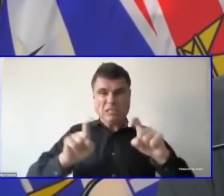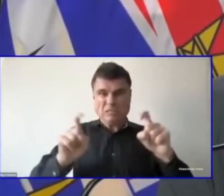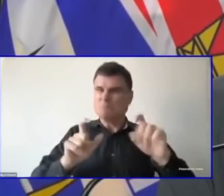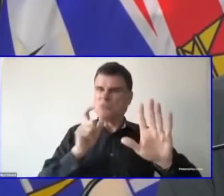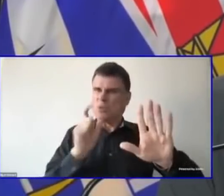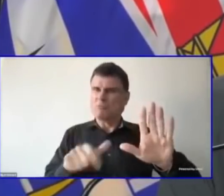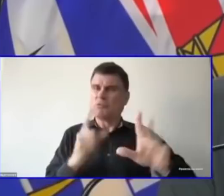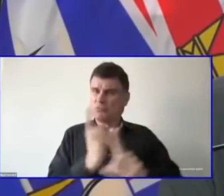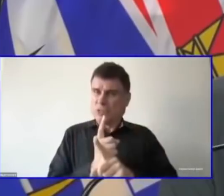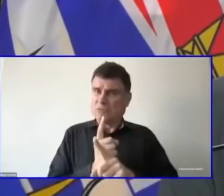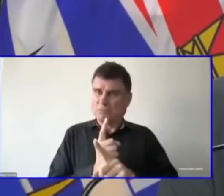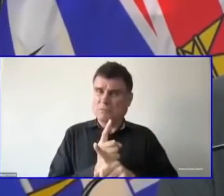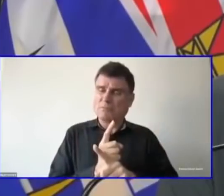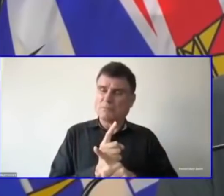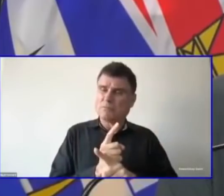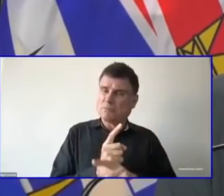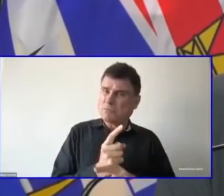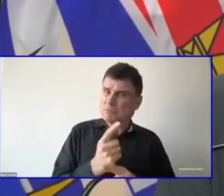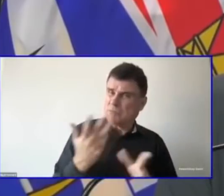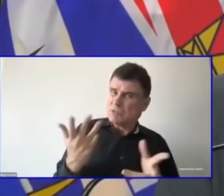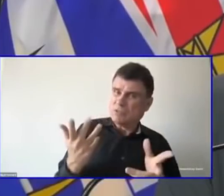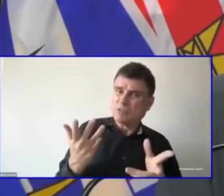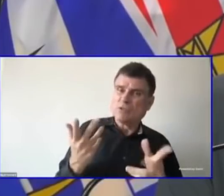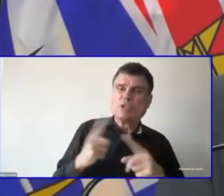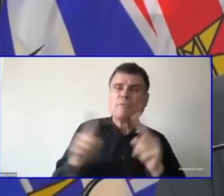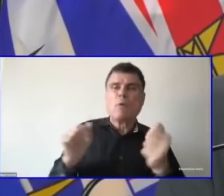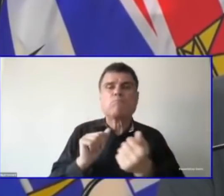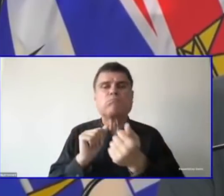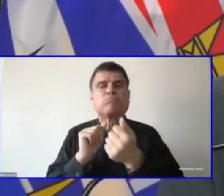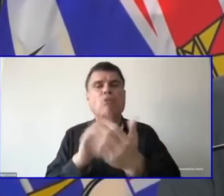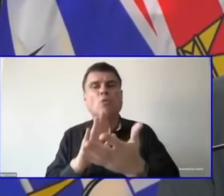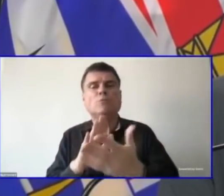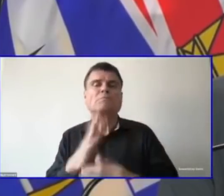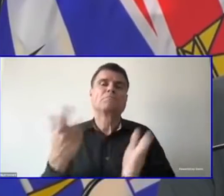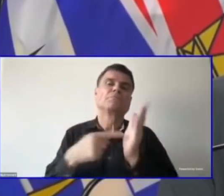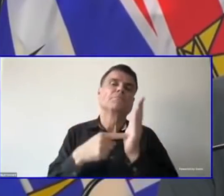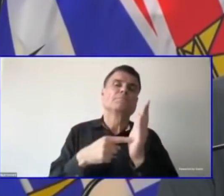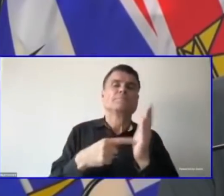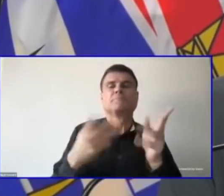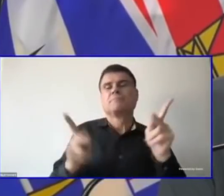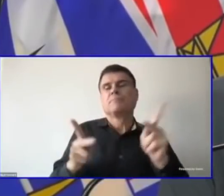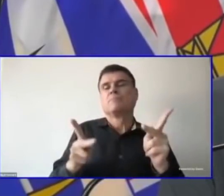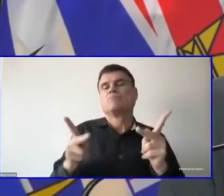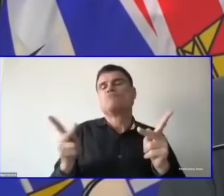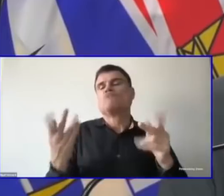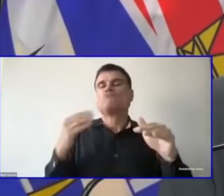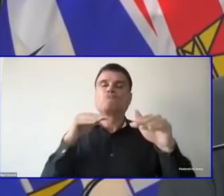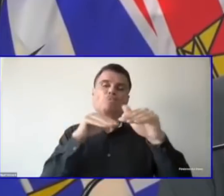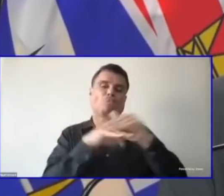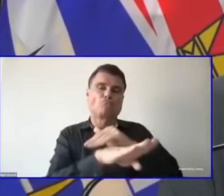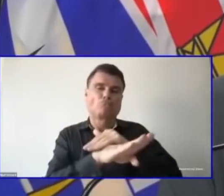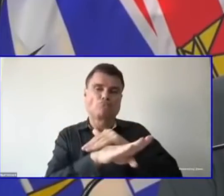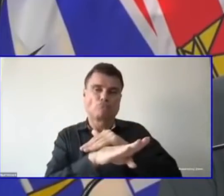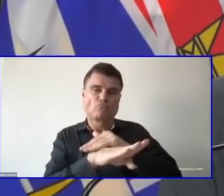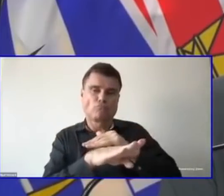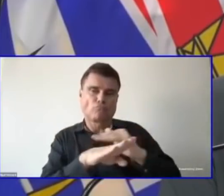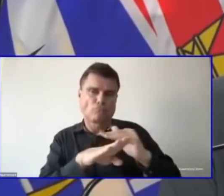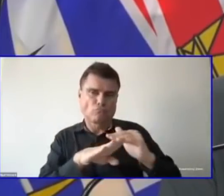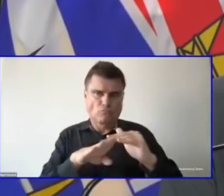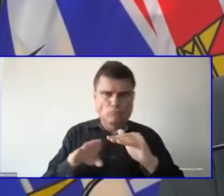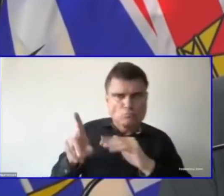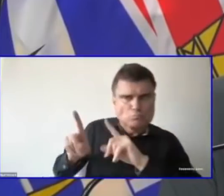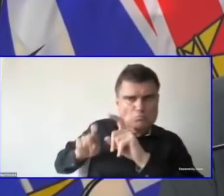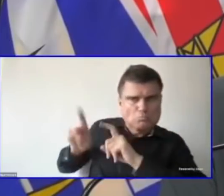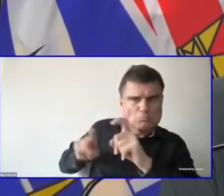tests, are any changes being made to procedures at the testing stations in terms of who can get tested? I